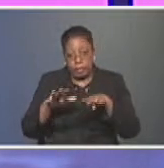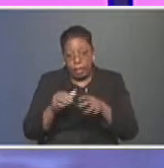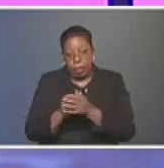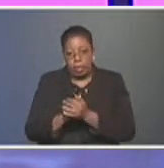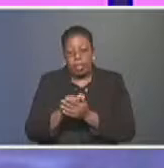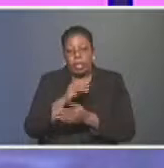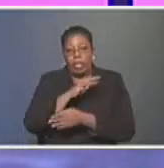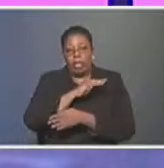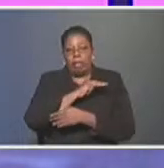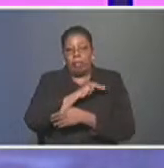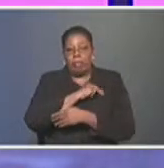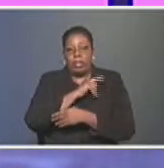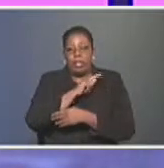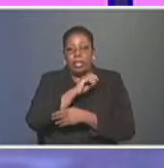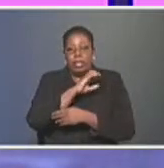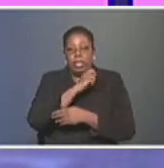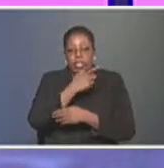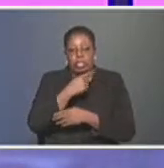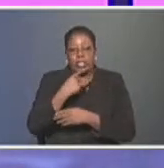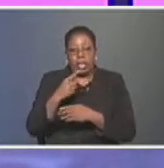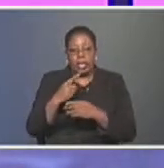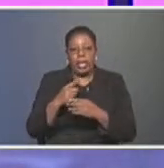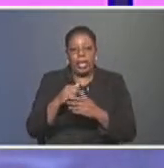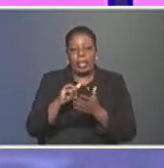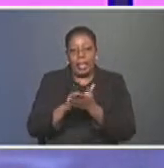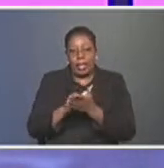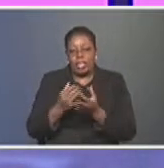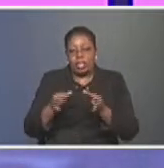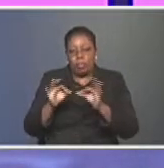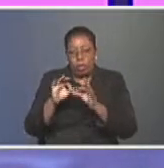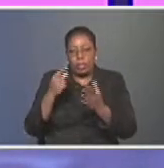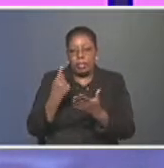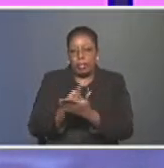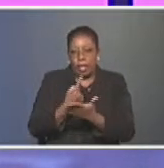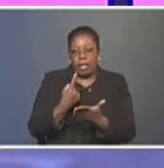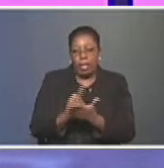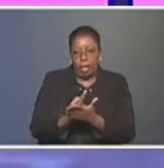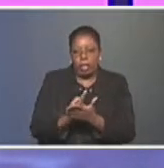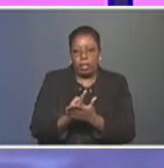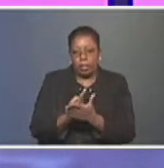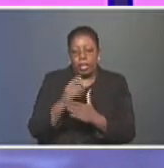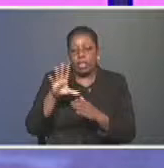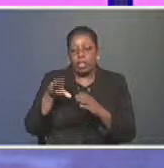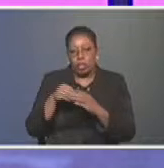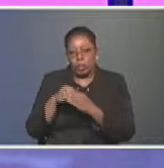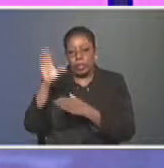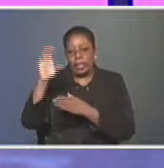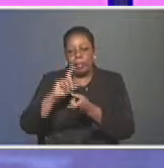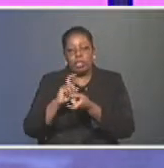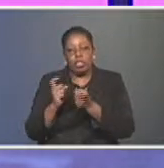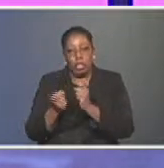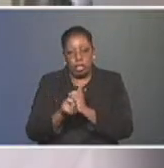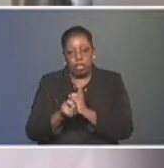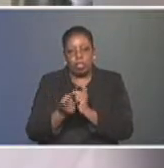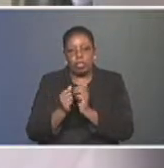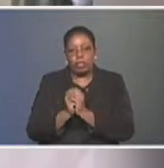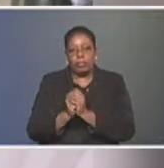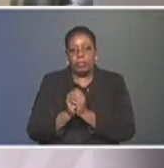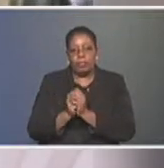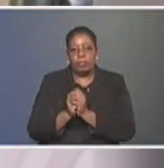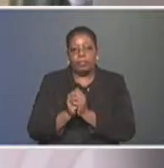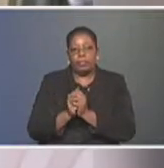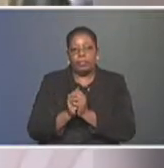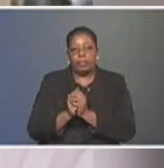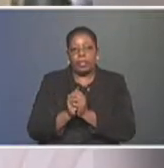that's crucial to dialogue on key current issues, including climate change. It's particularly